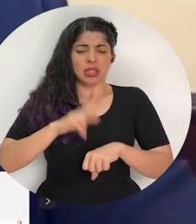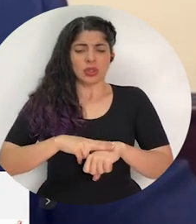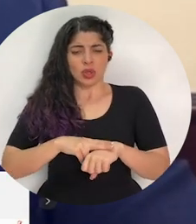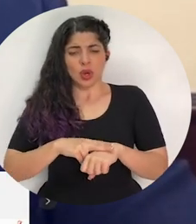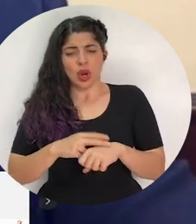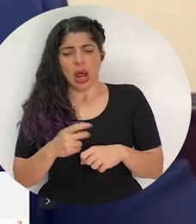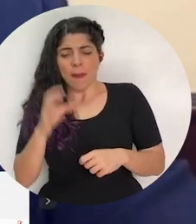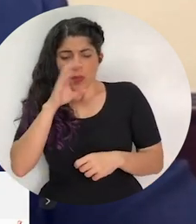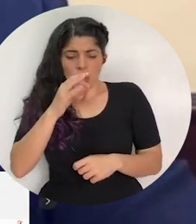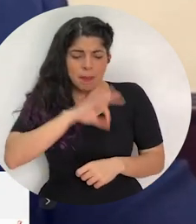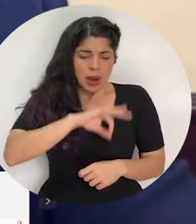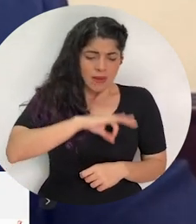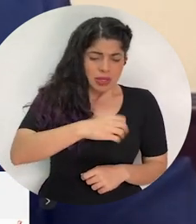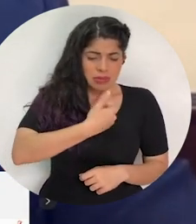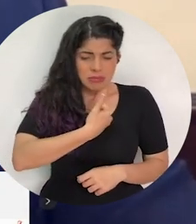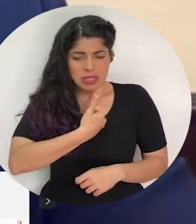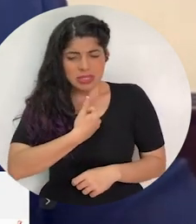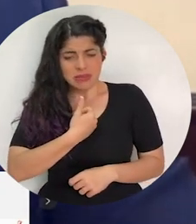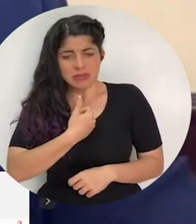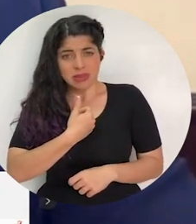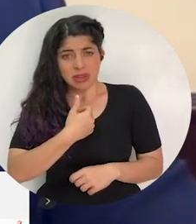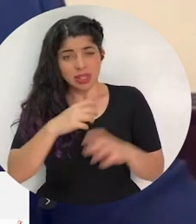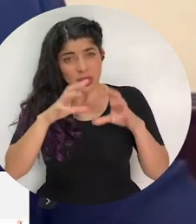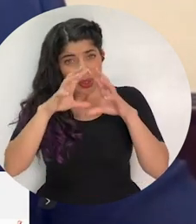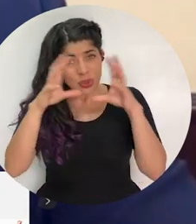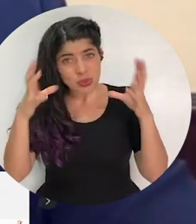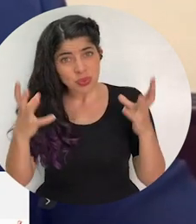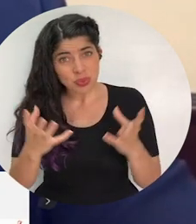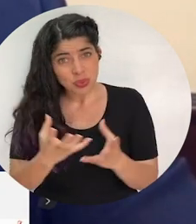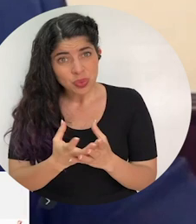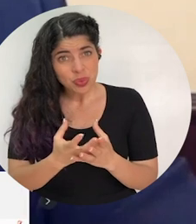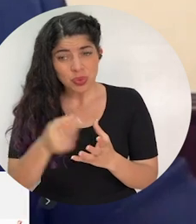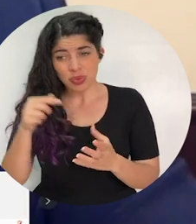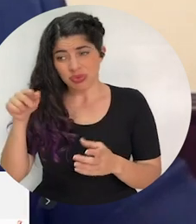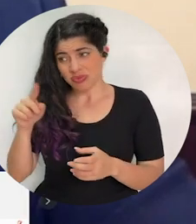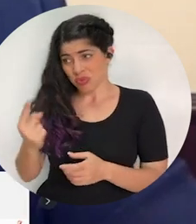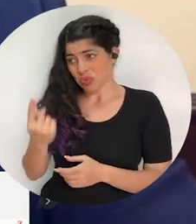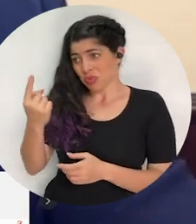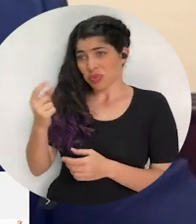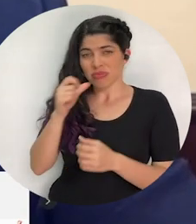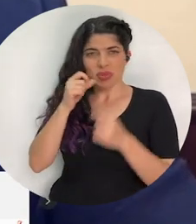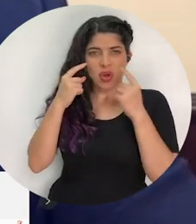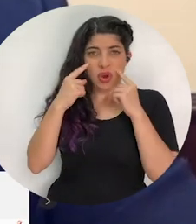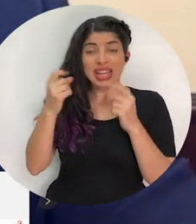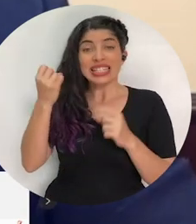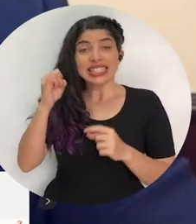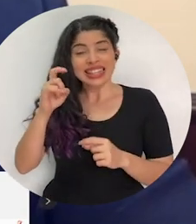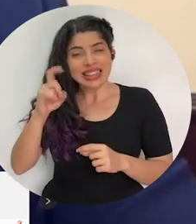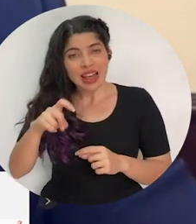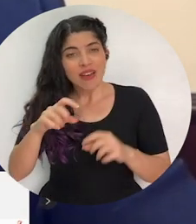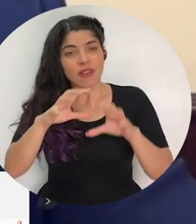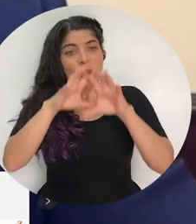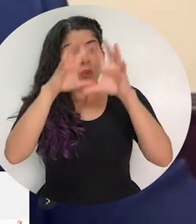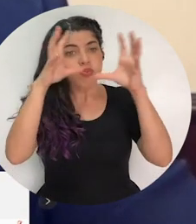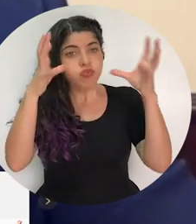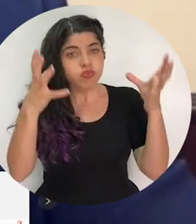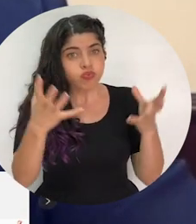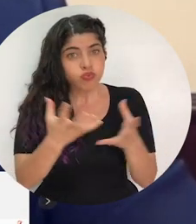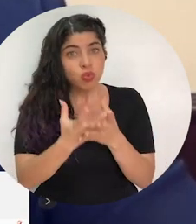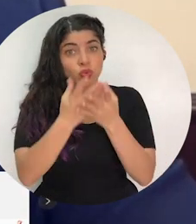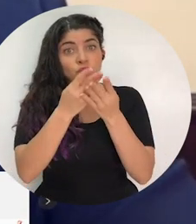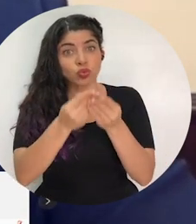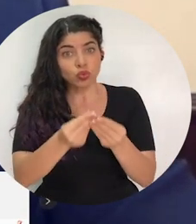national welfare or well-being across the globe if we don't have